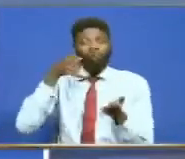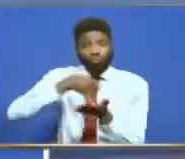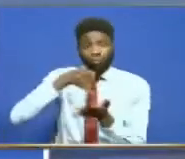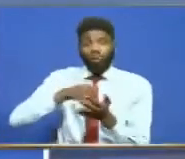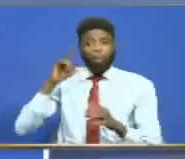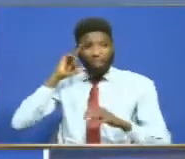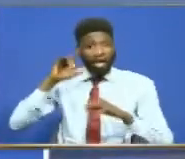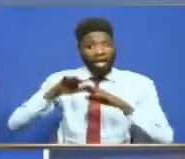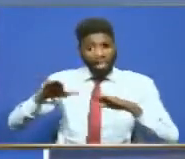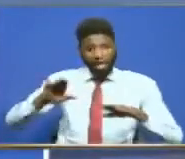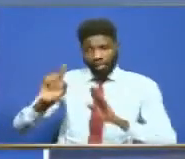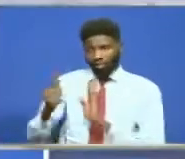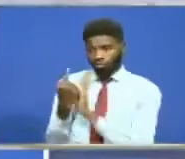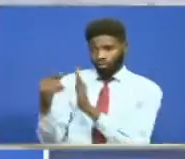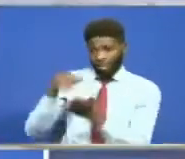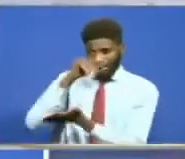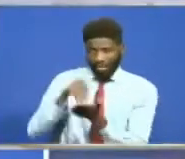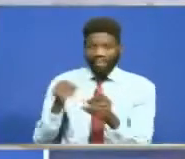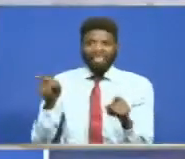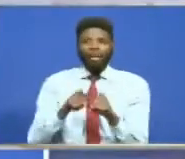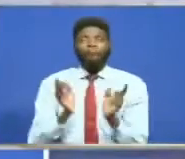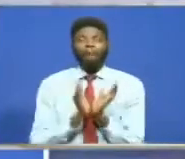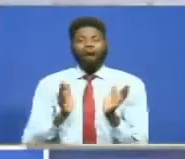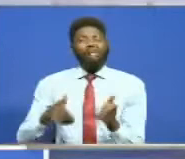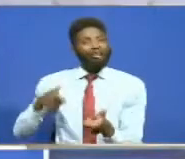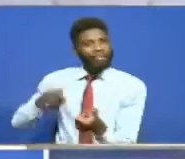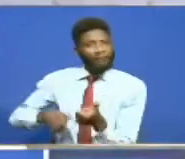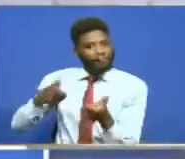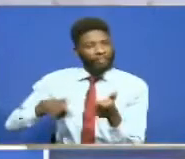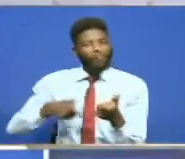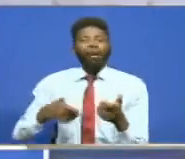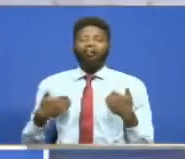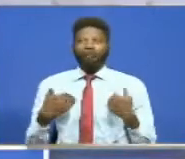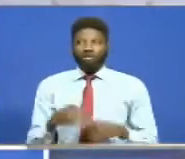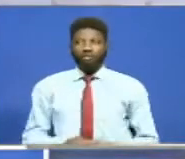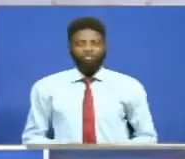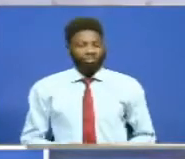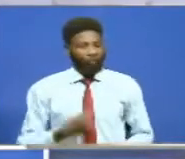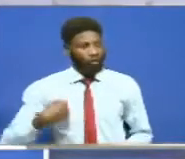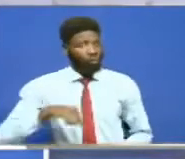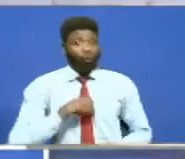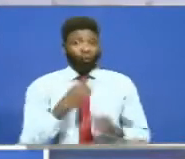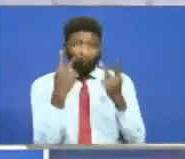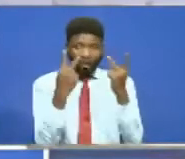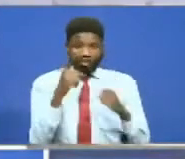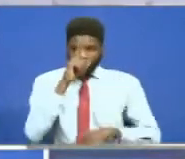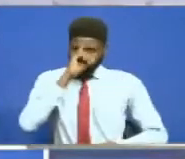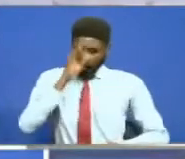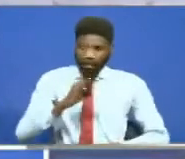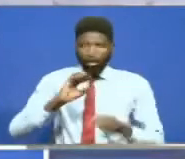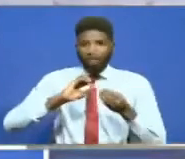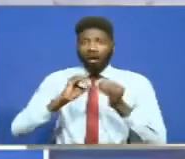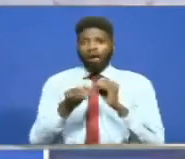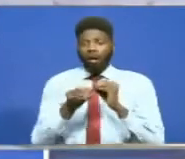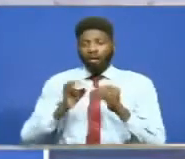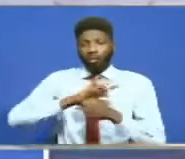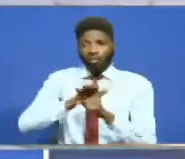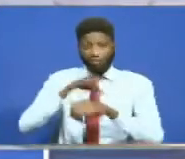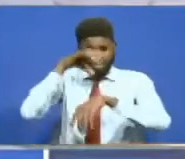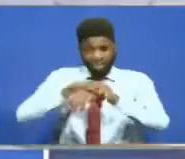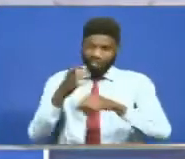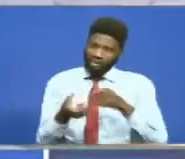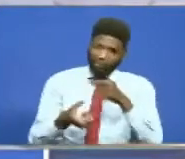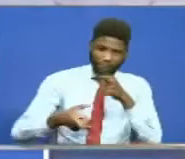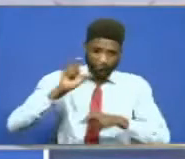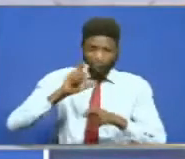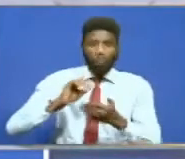centers and public fumigation. We are now seeing a serious upsurge in numbers, with more